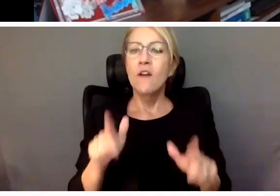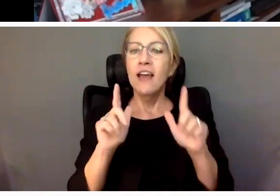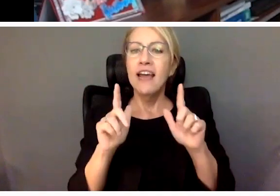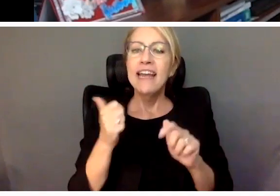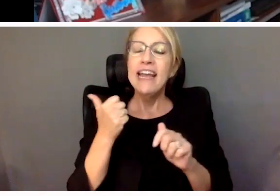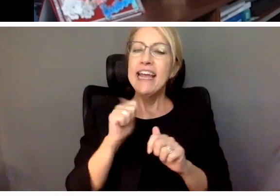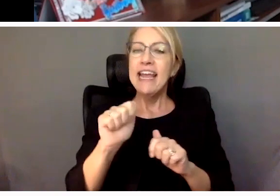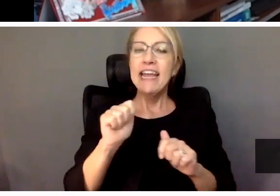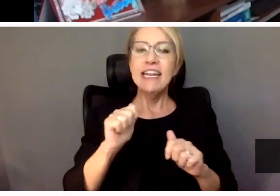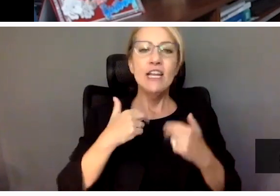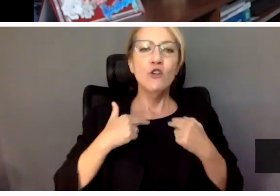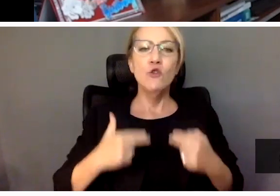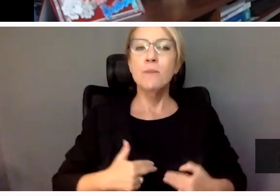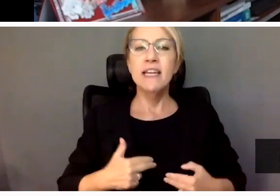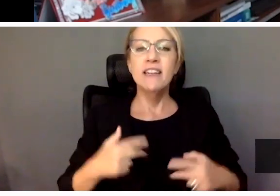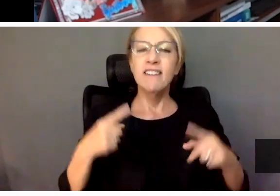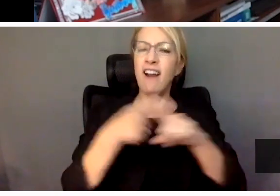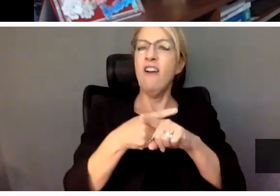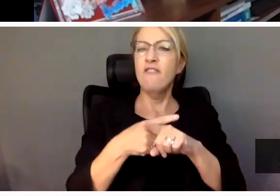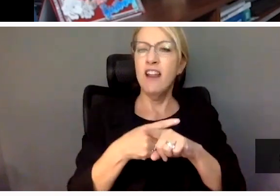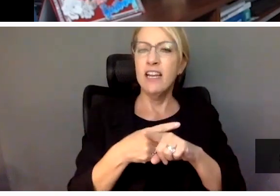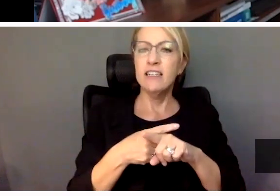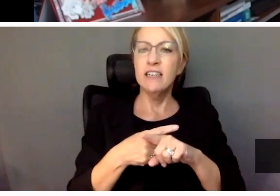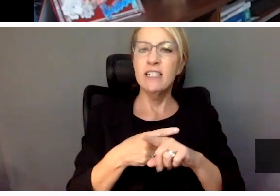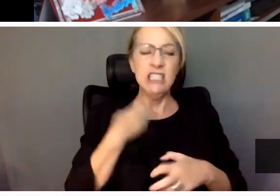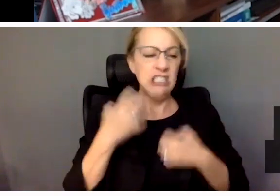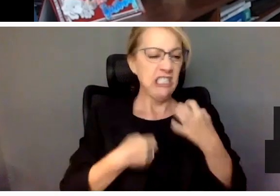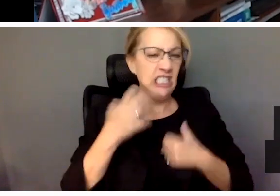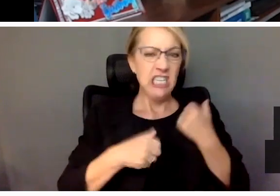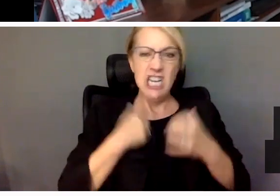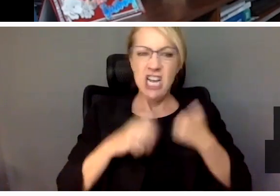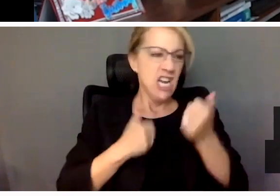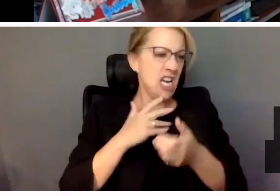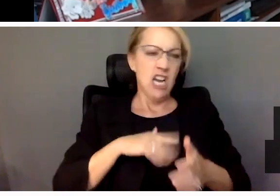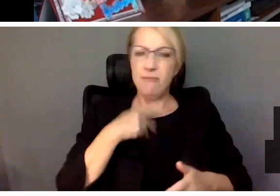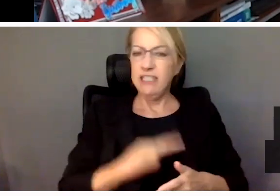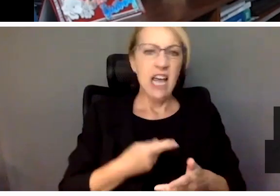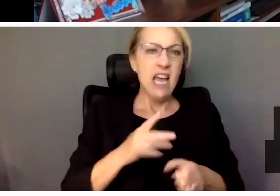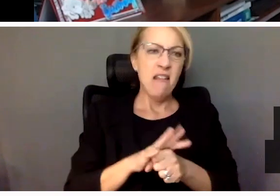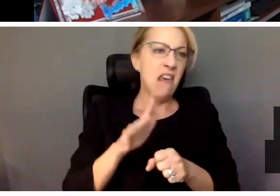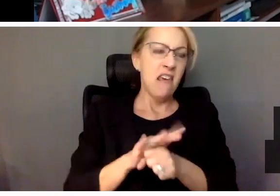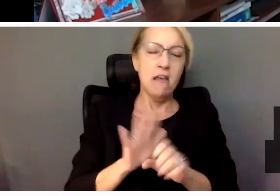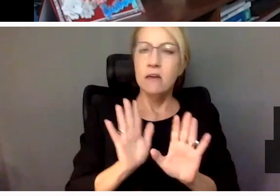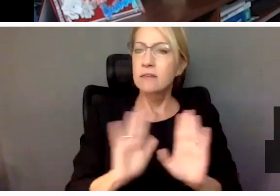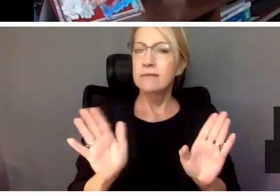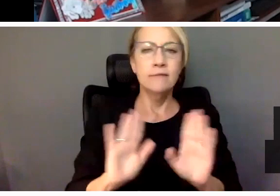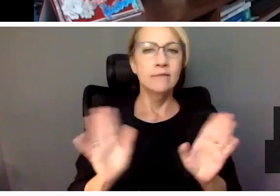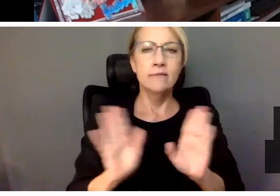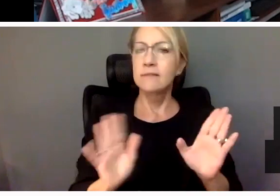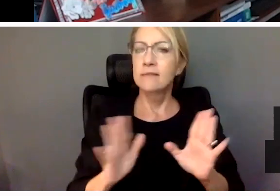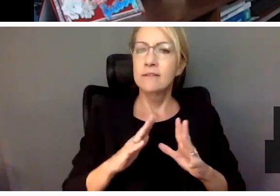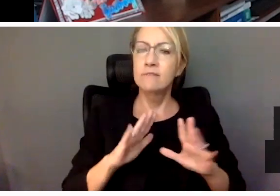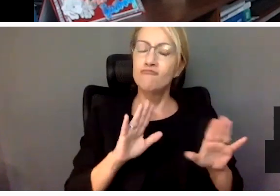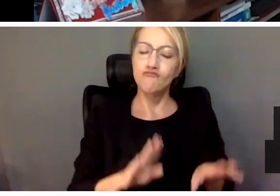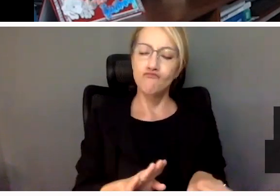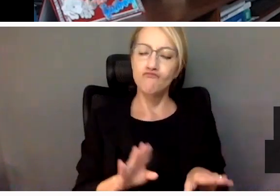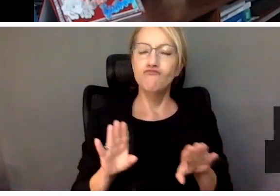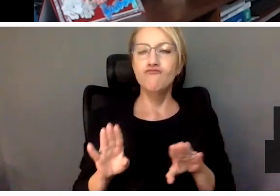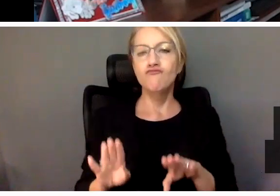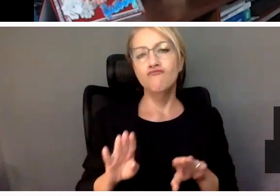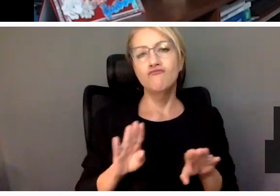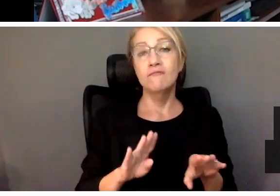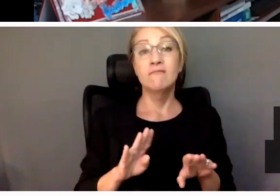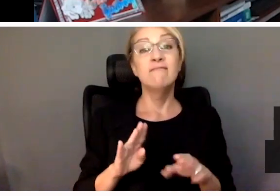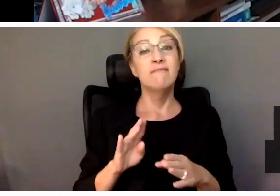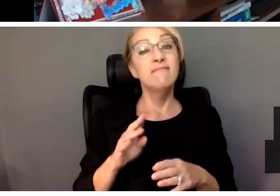human conflict get you emotionally upset. Ultimately, I see that as the challenge